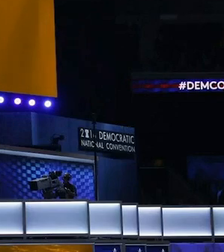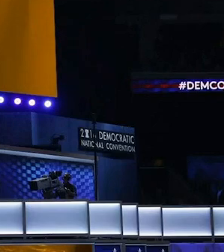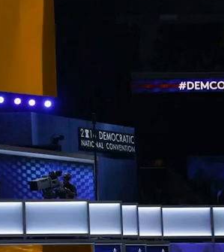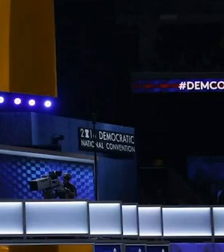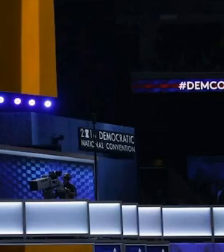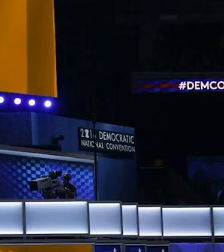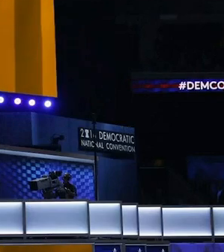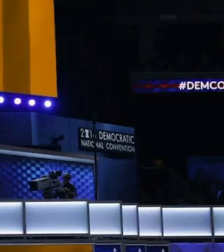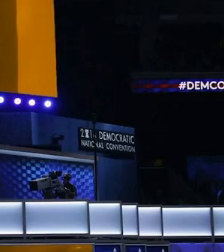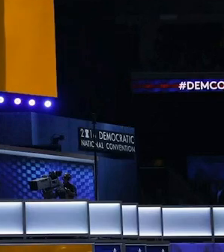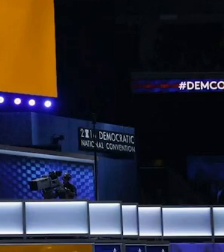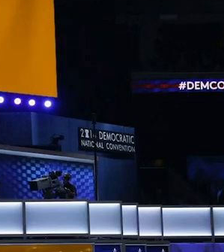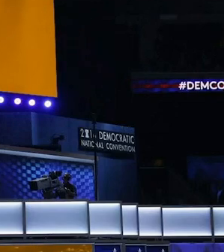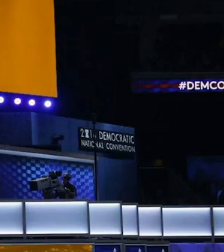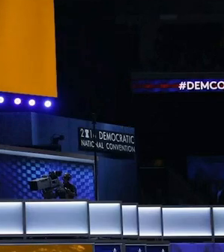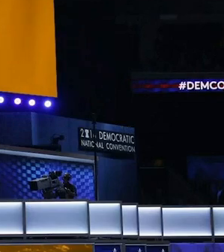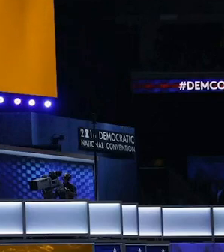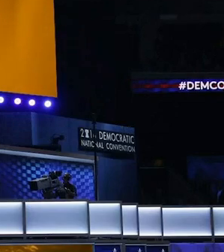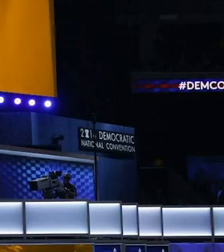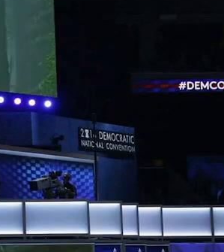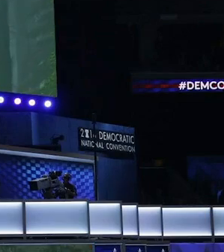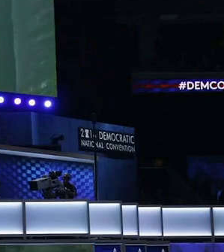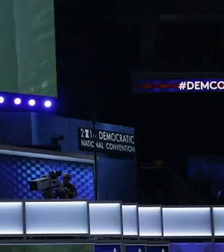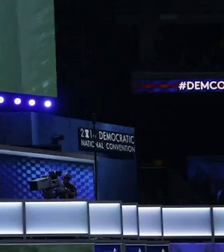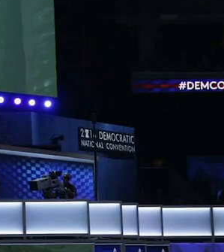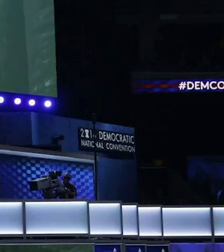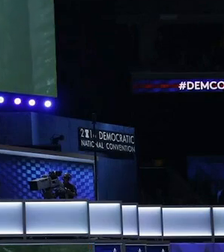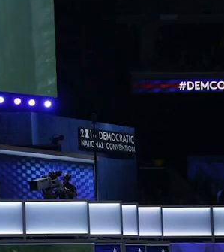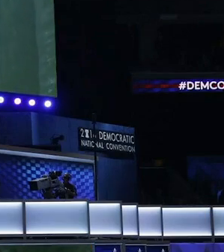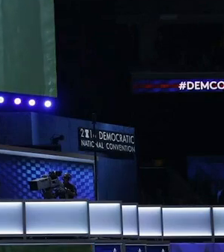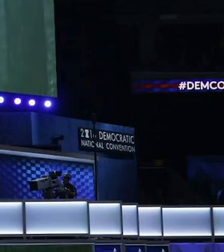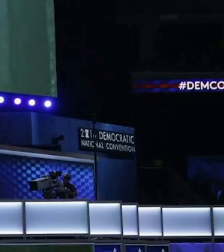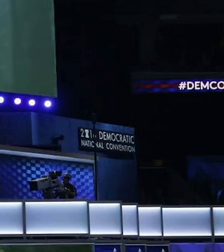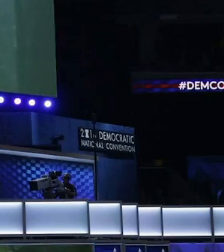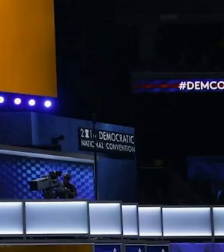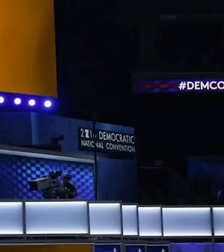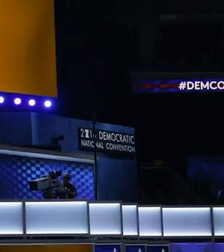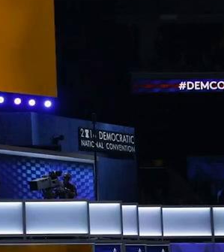More work before November. Y'all ready? Do it right. What